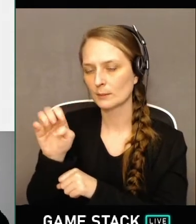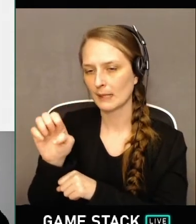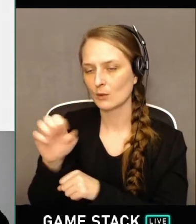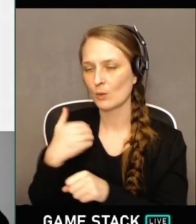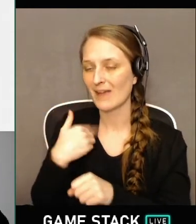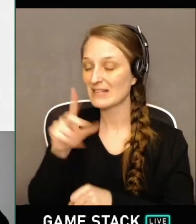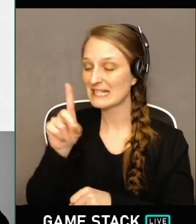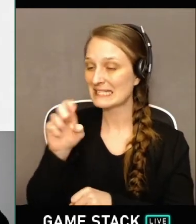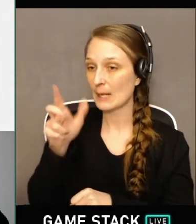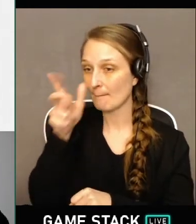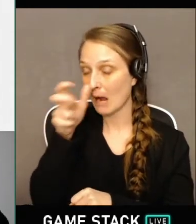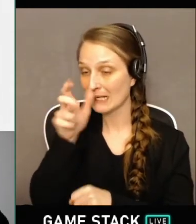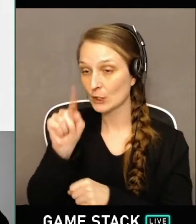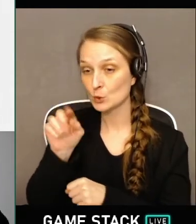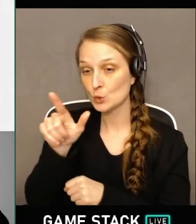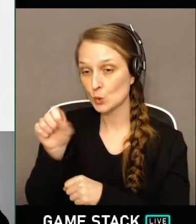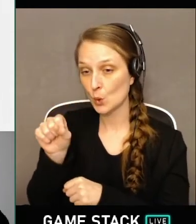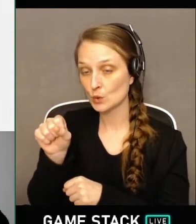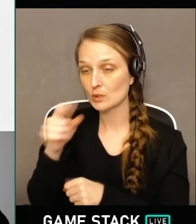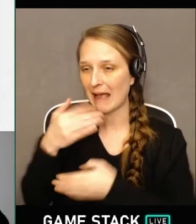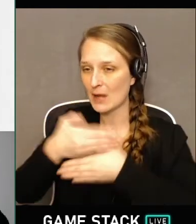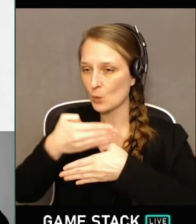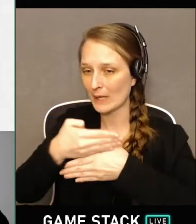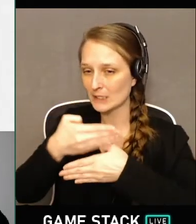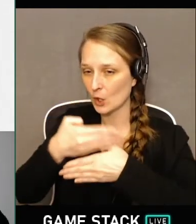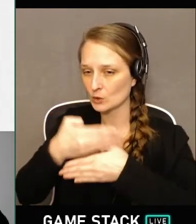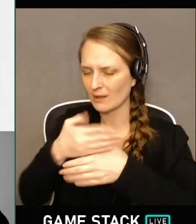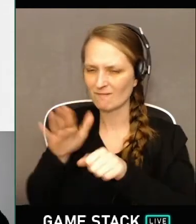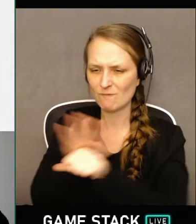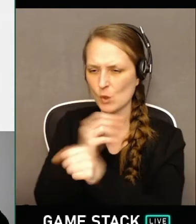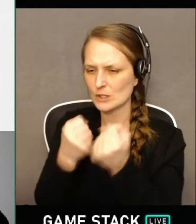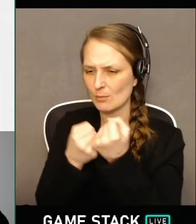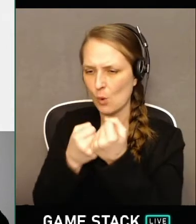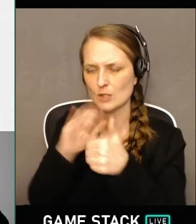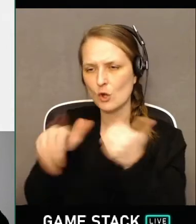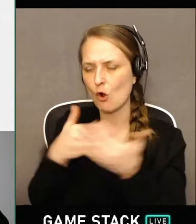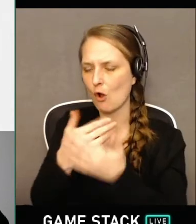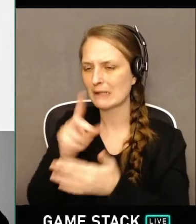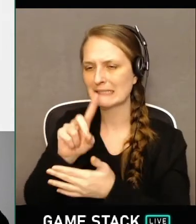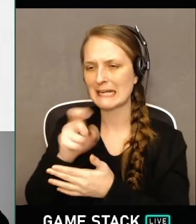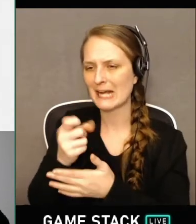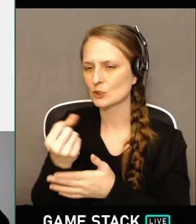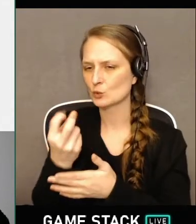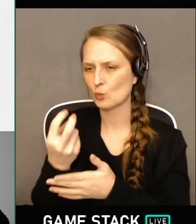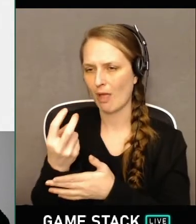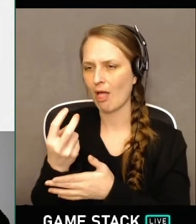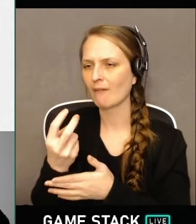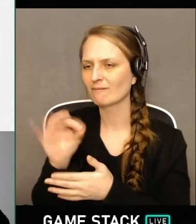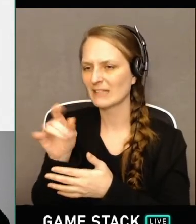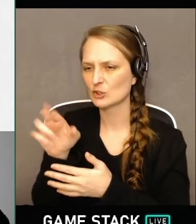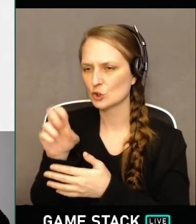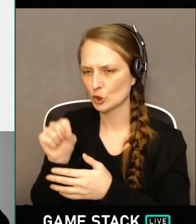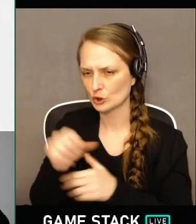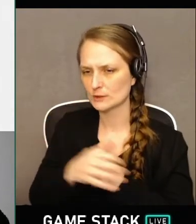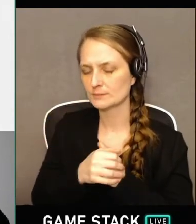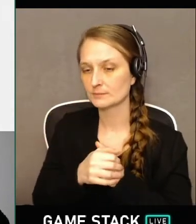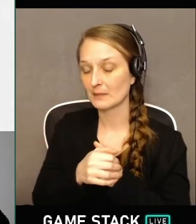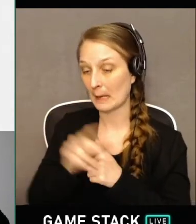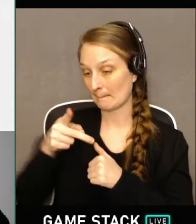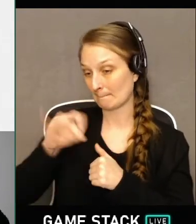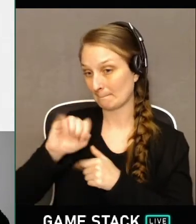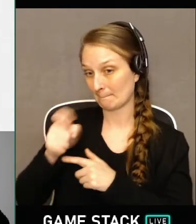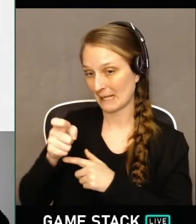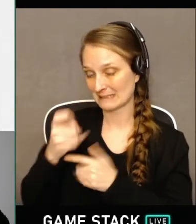for DirectX 12 games on Windows that fully supports all DX12 Ultimate features. Pix now includes an